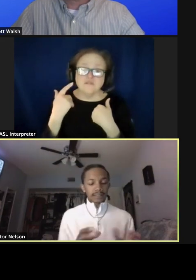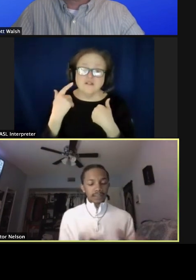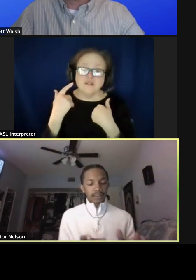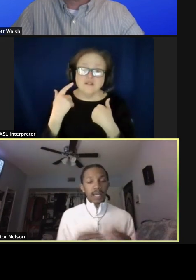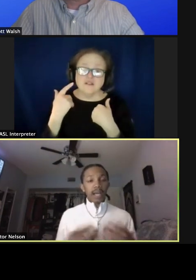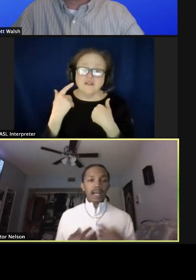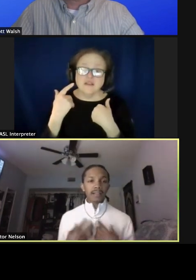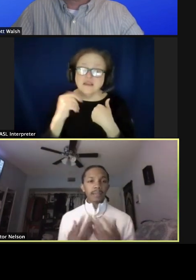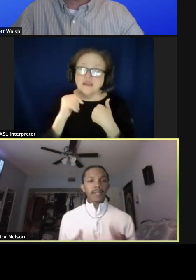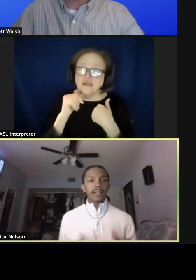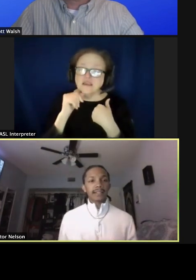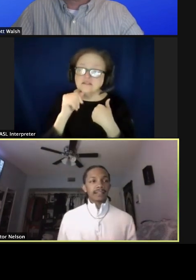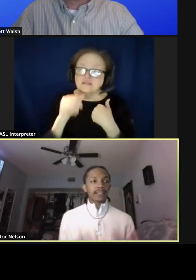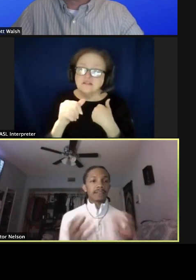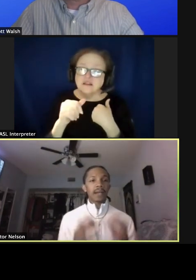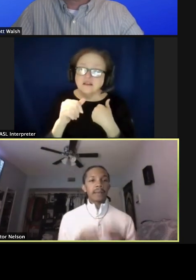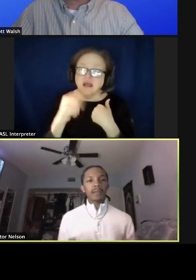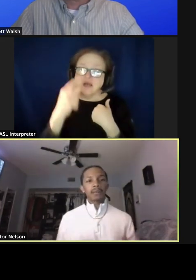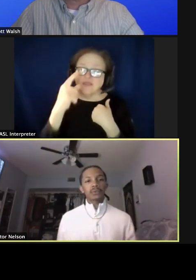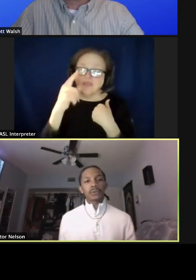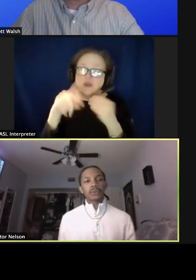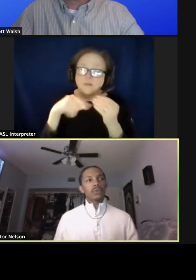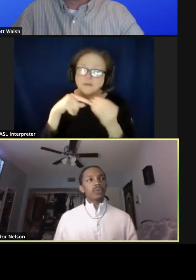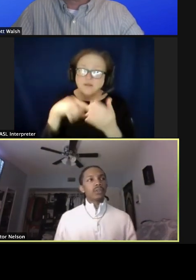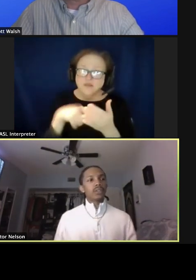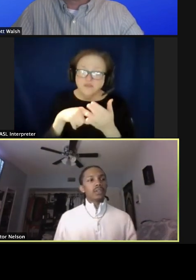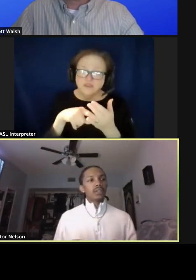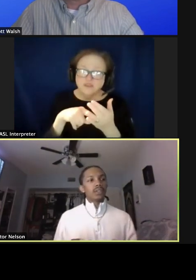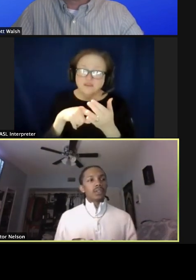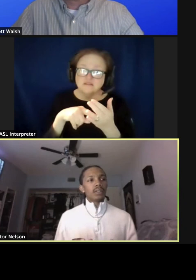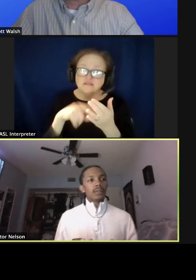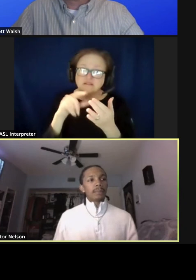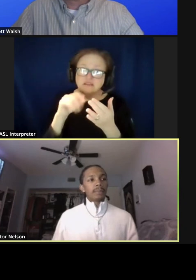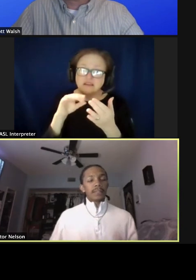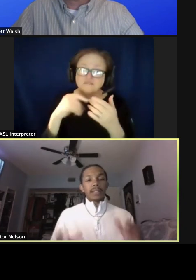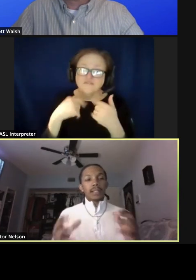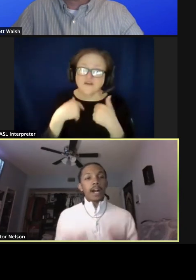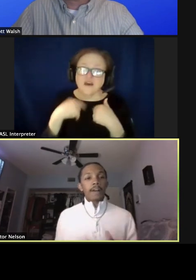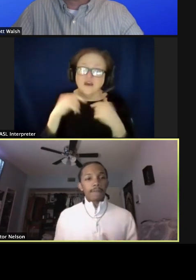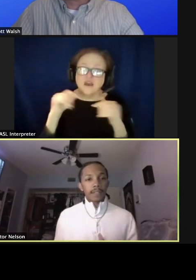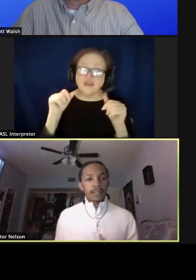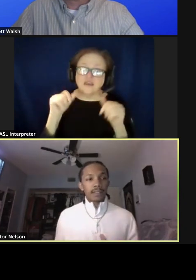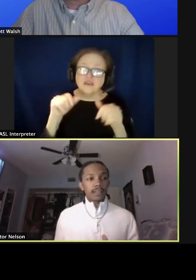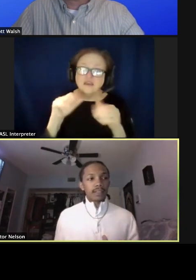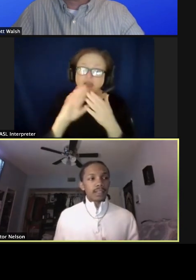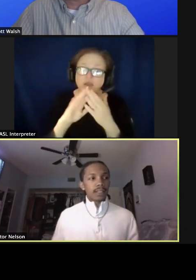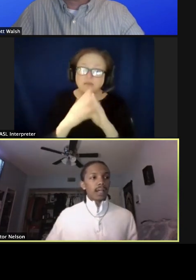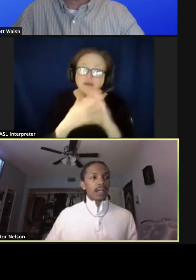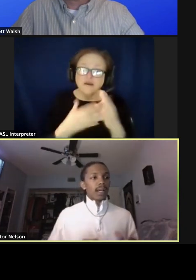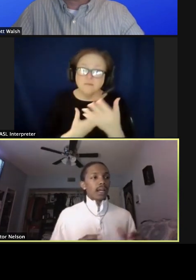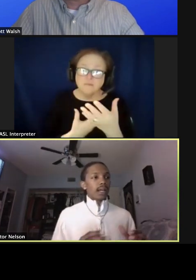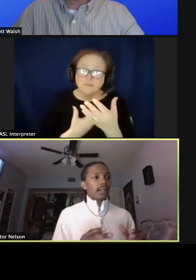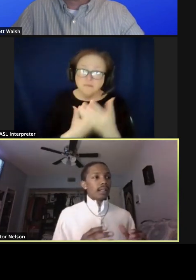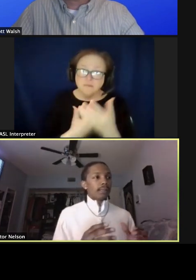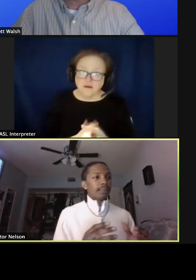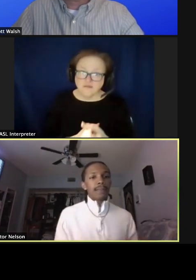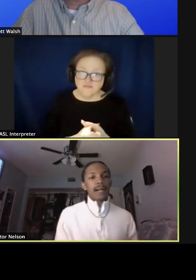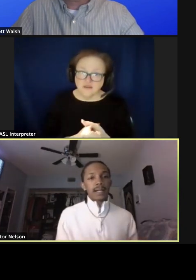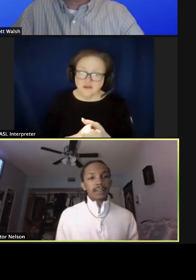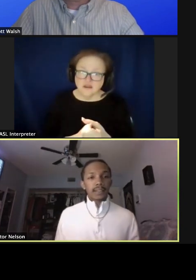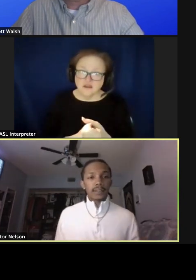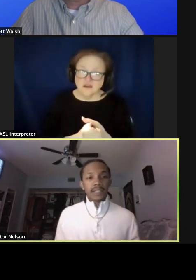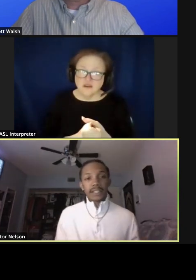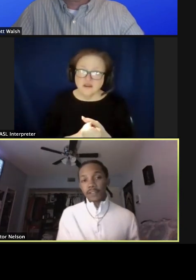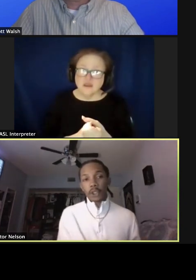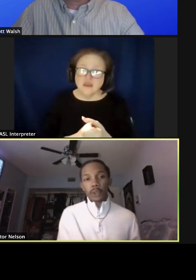it's just, I think about it like this. If I'm able to be confident and be